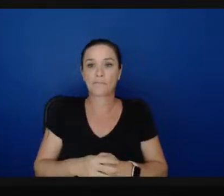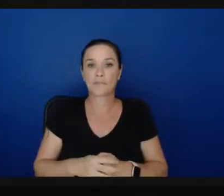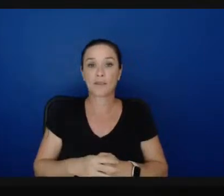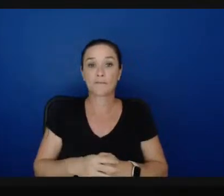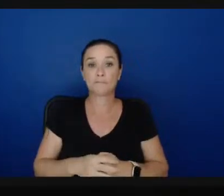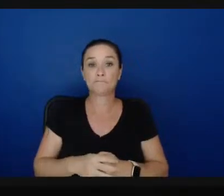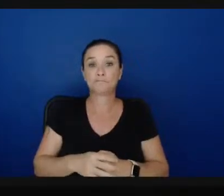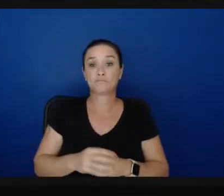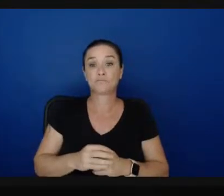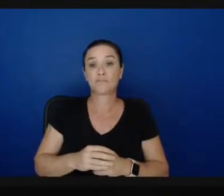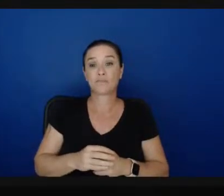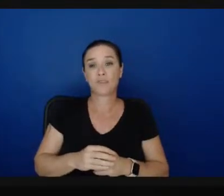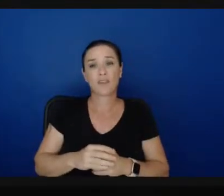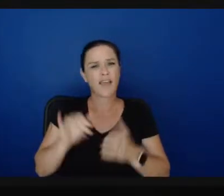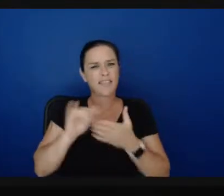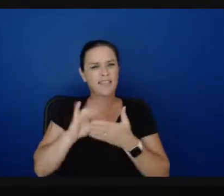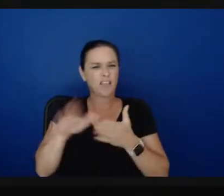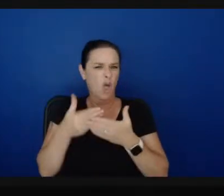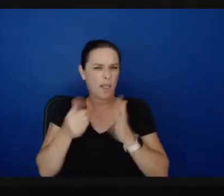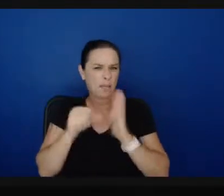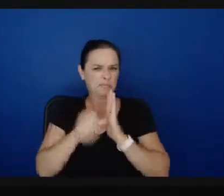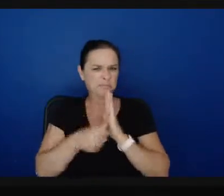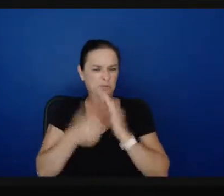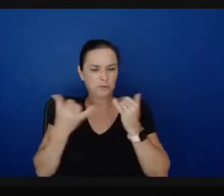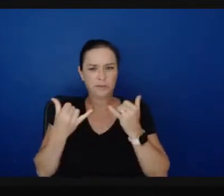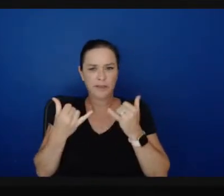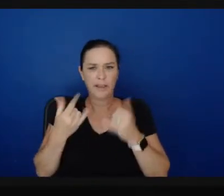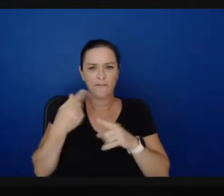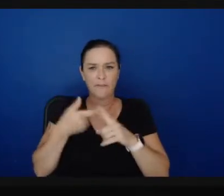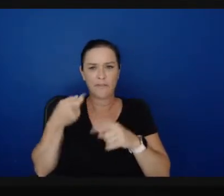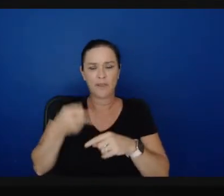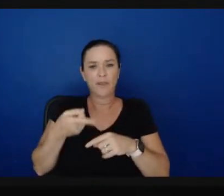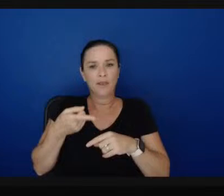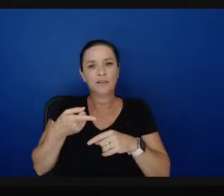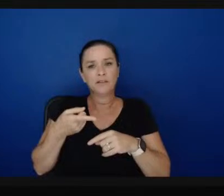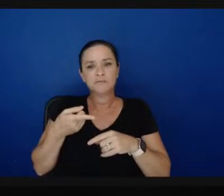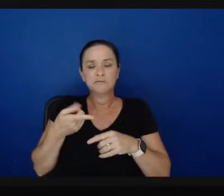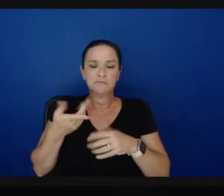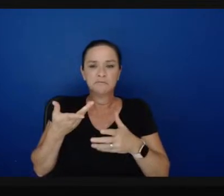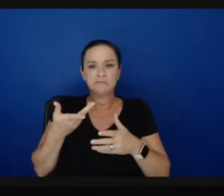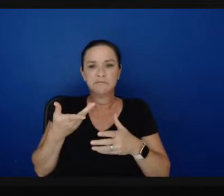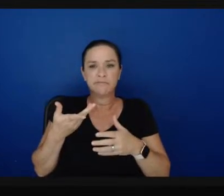That's all I'll highlight here. Everything else is pretty standard to what we've seen recently.